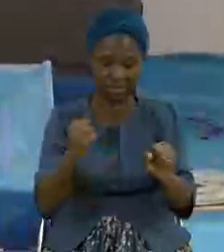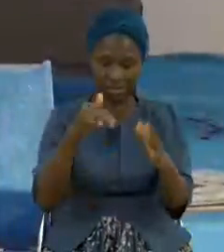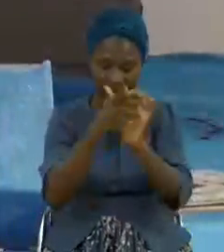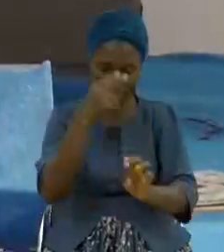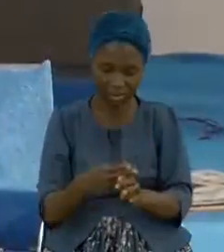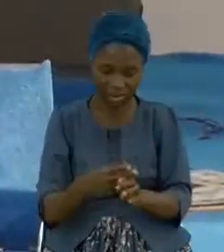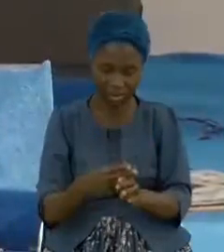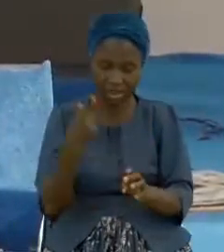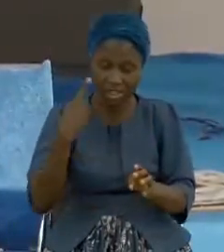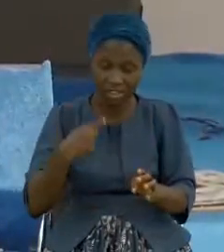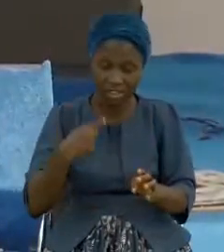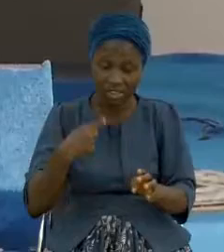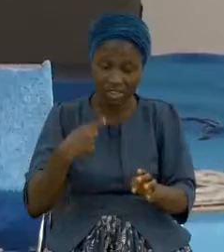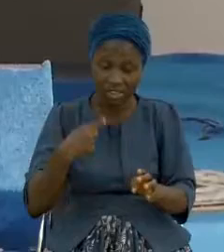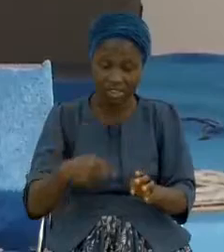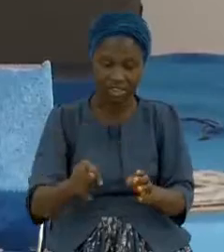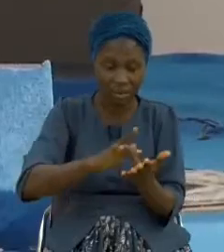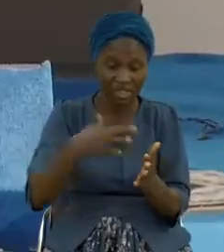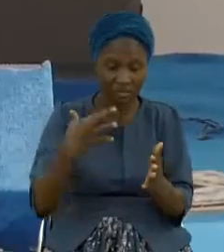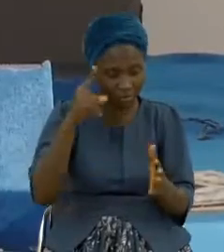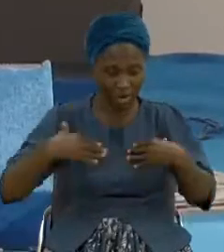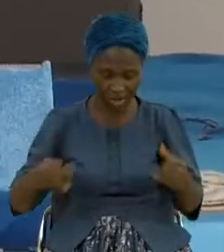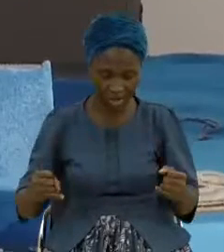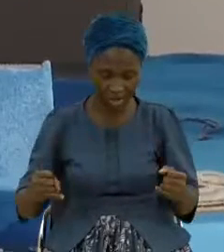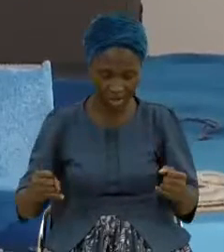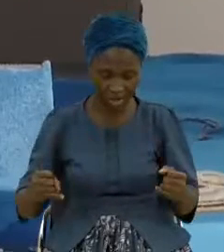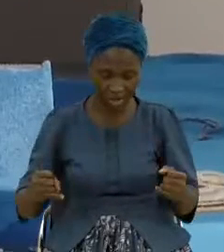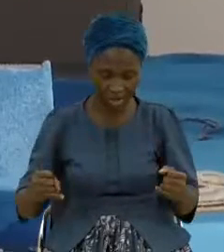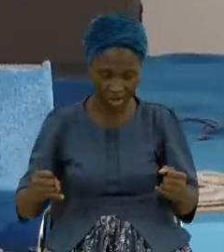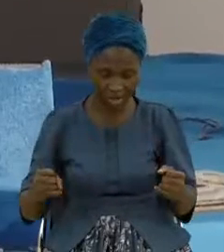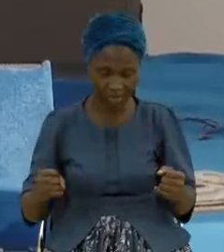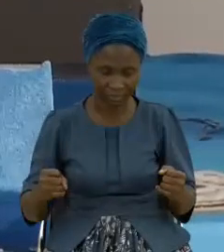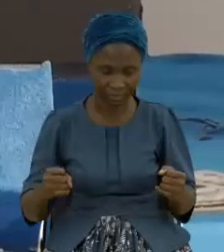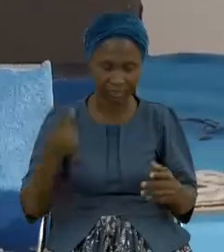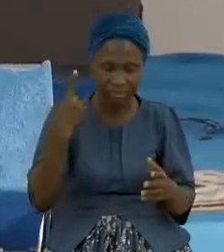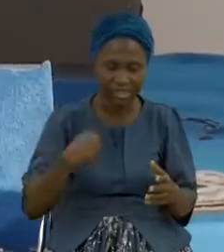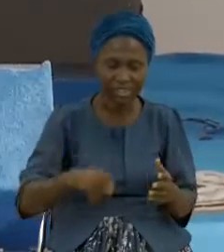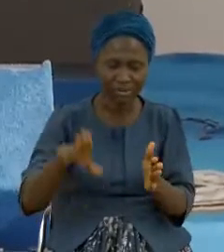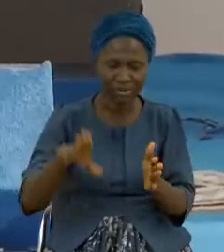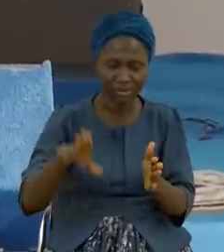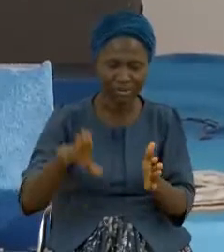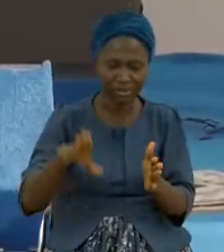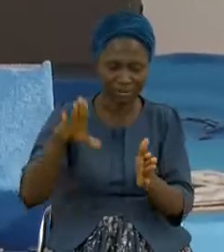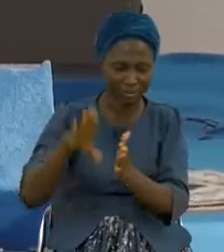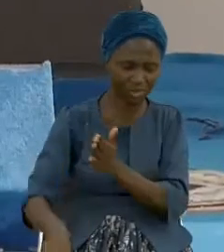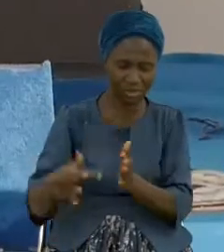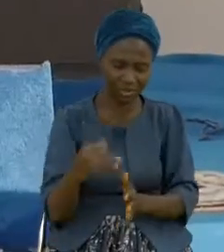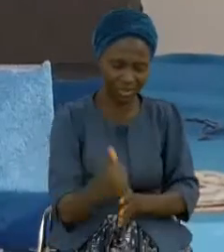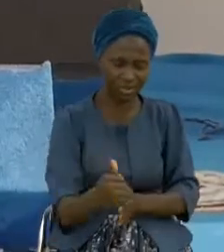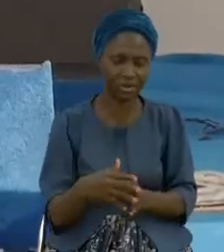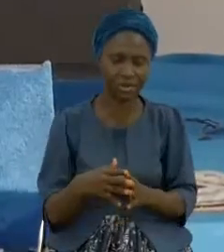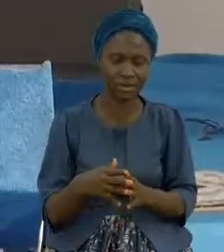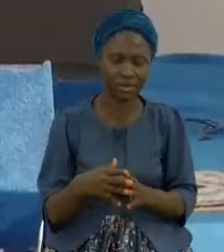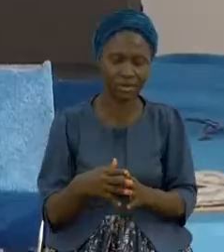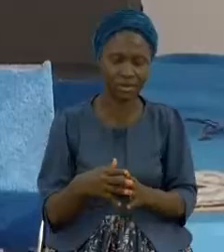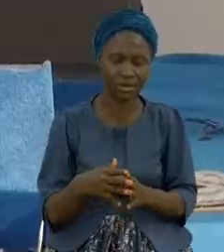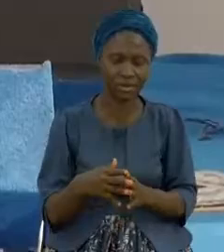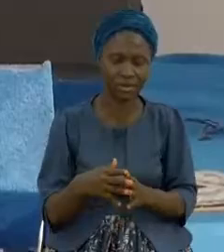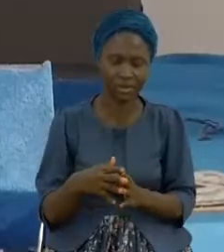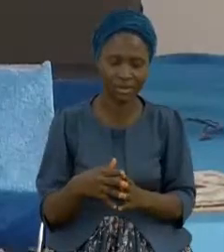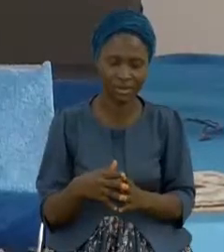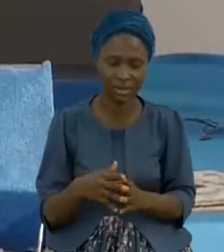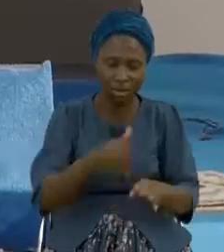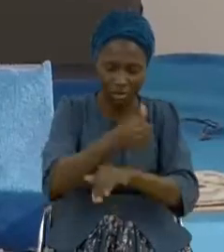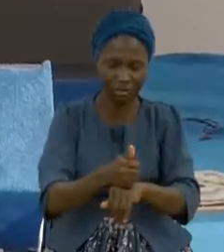healing. Amen. The mortification of self. Amen. Confirm in every life